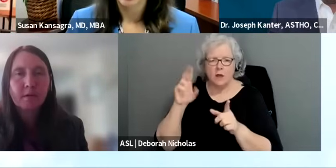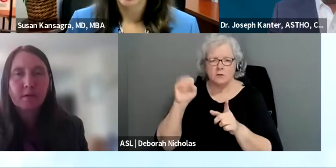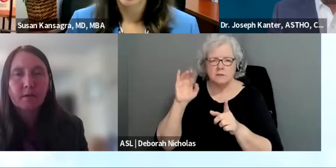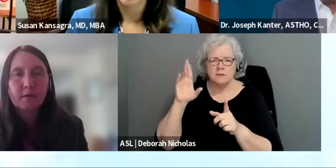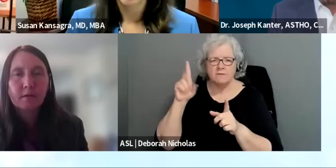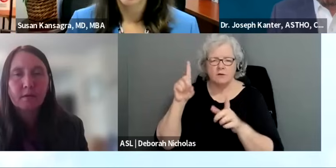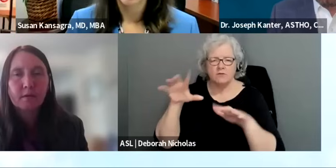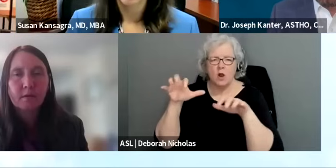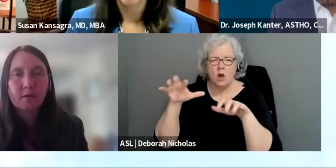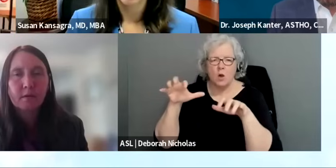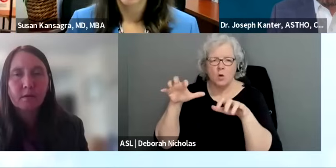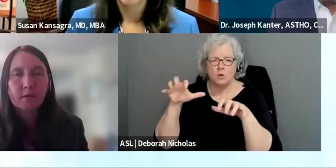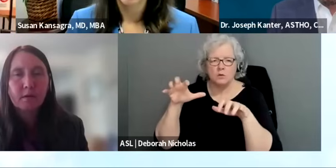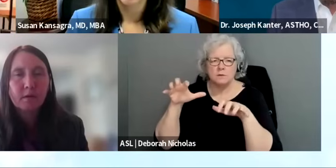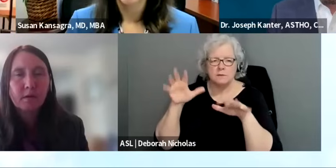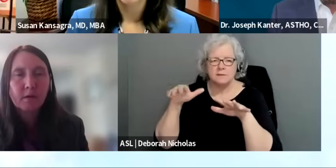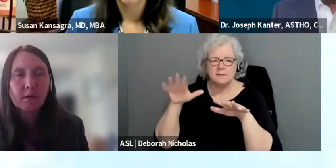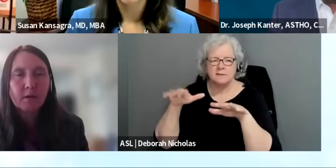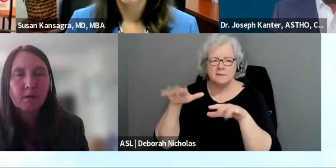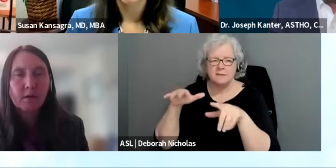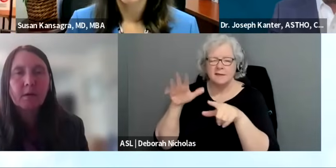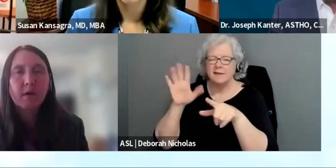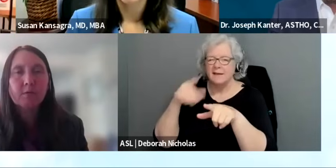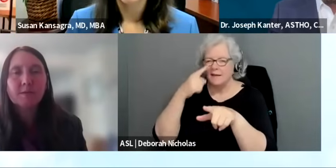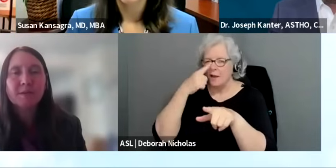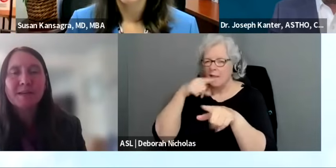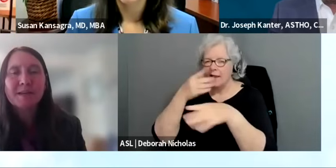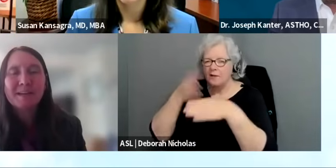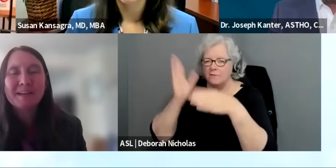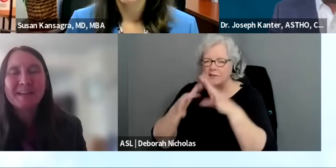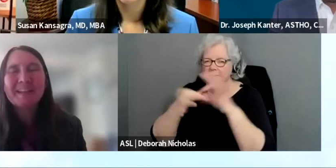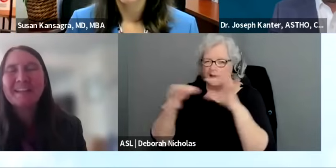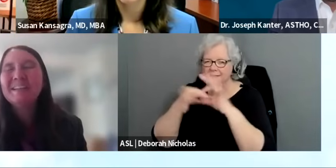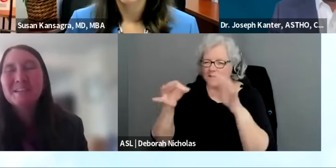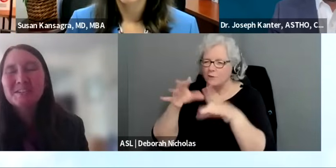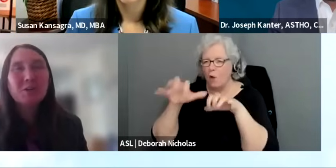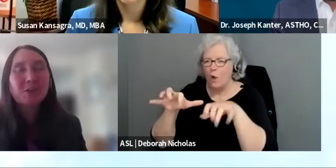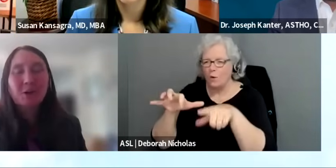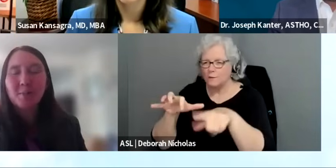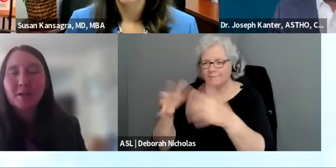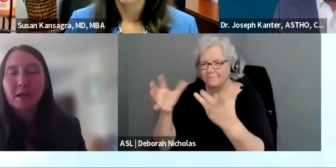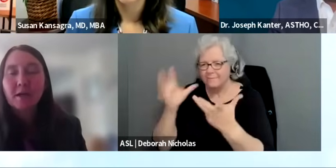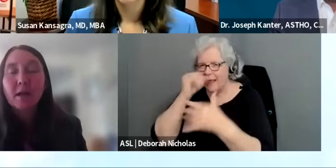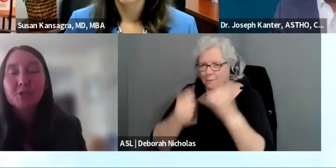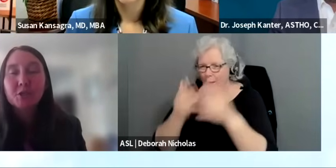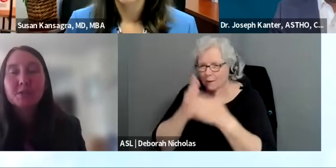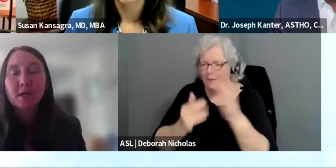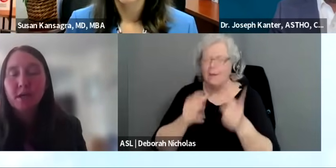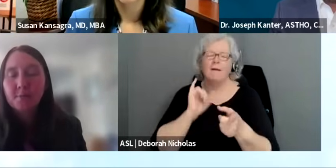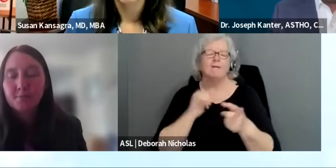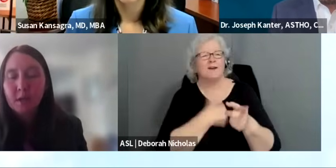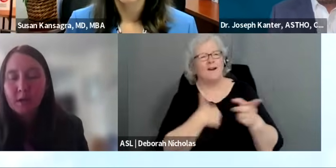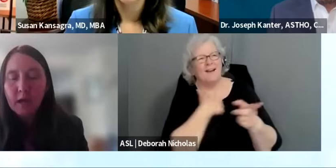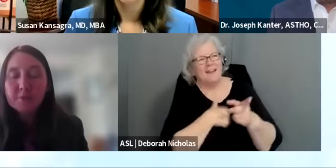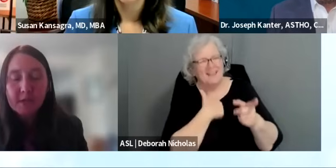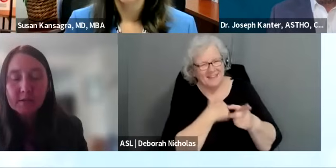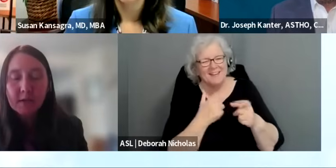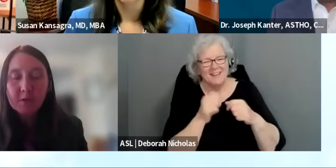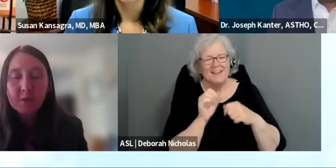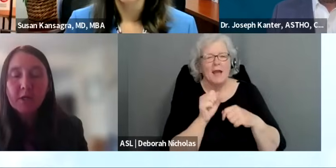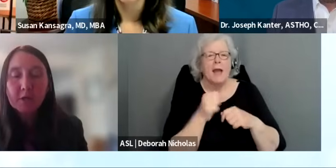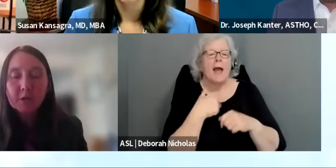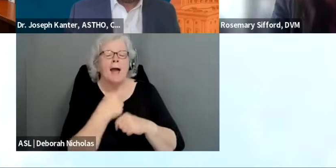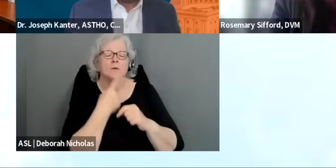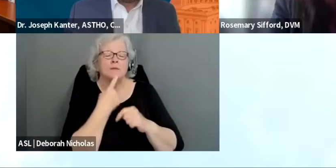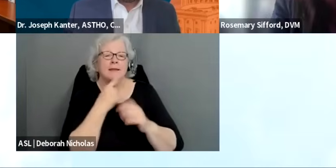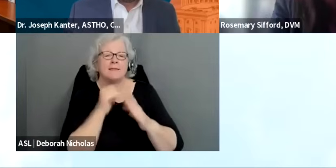Let's give up. Dr. Sifford, you froze up. Do you want to finish that thought if you're with us? Yeah. Sorry about that. Yeah, just I was saying that